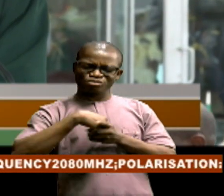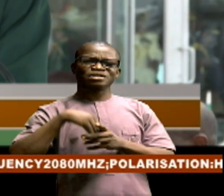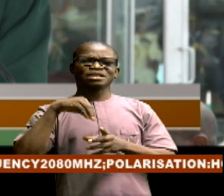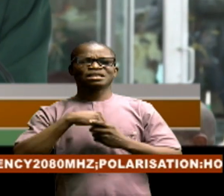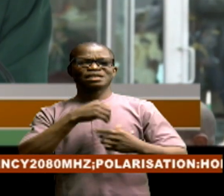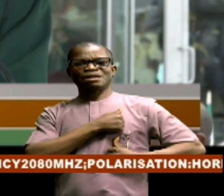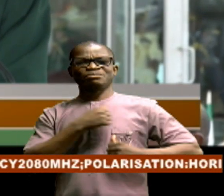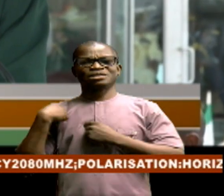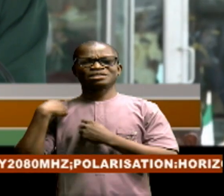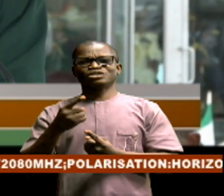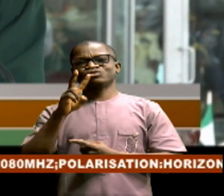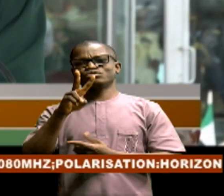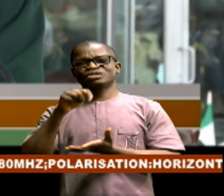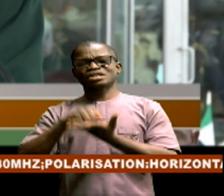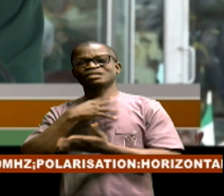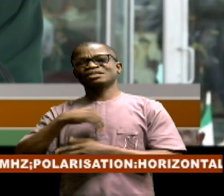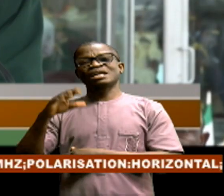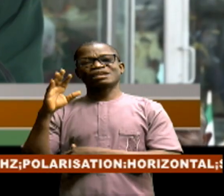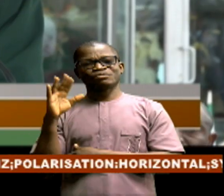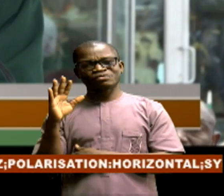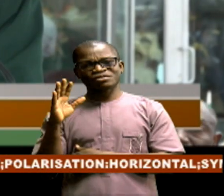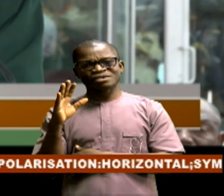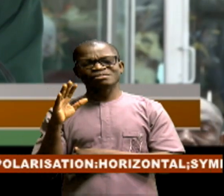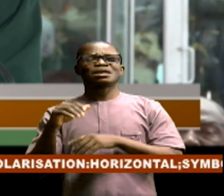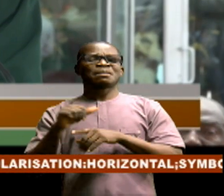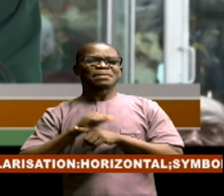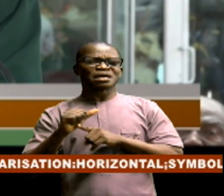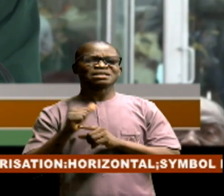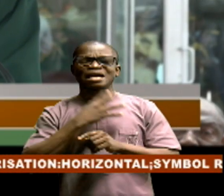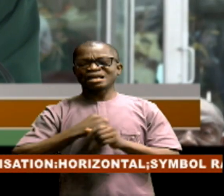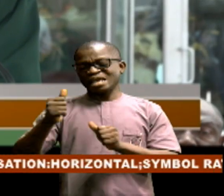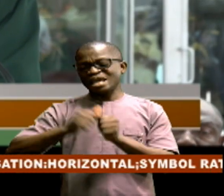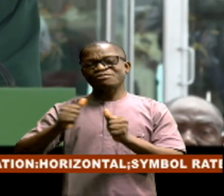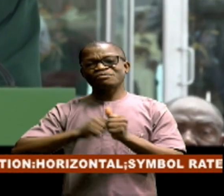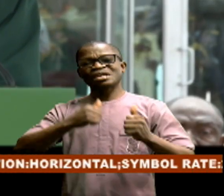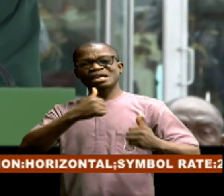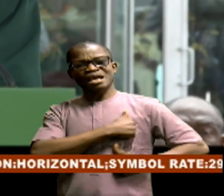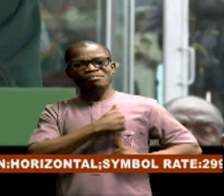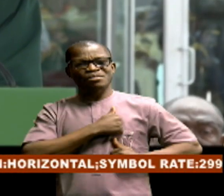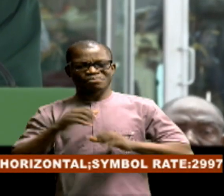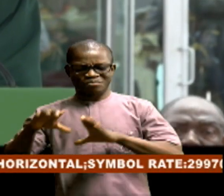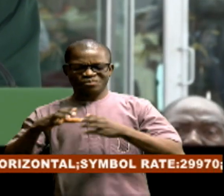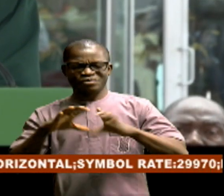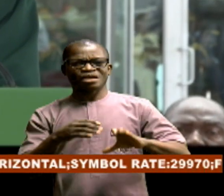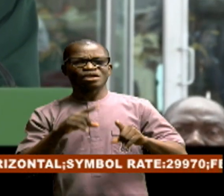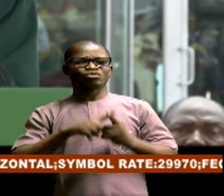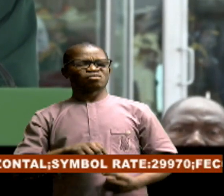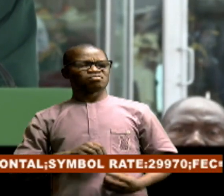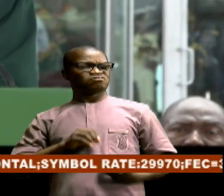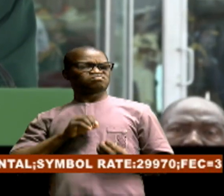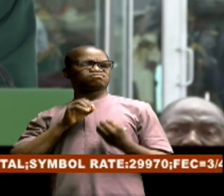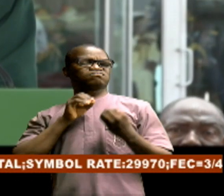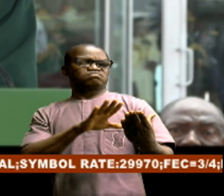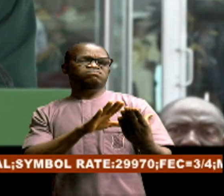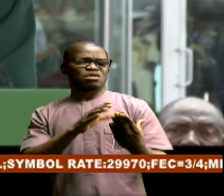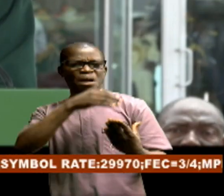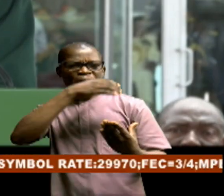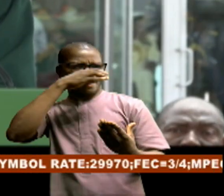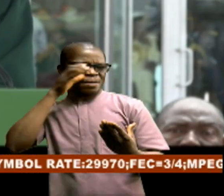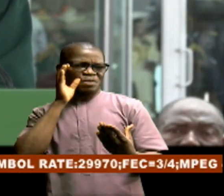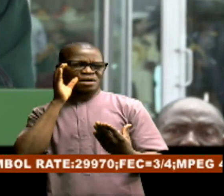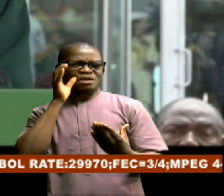since 2015 had enabled troops to take the battle to the terrorists